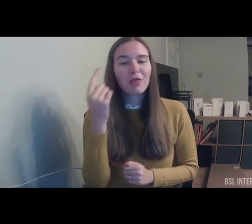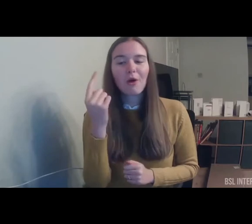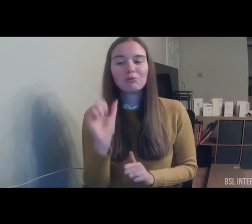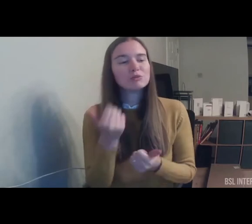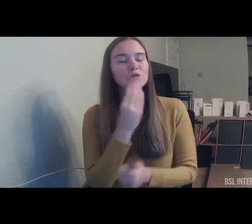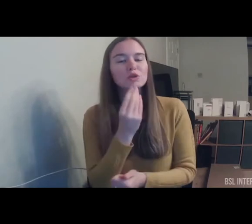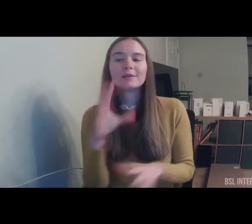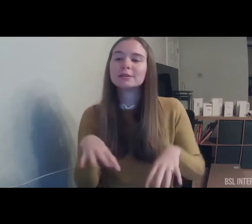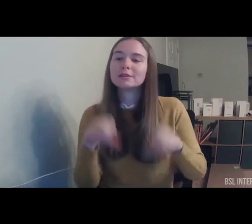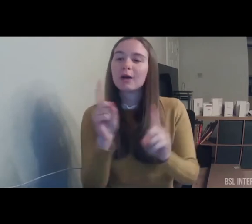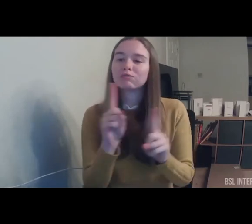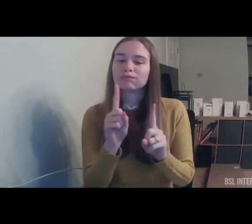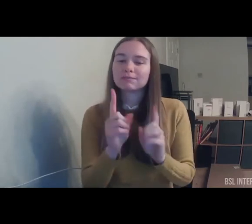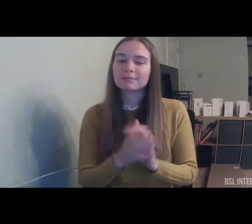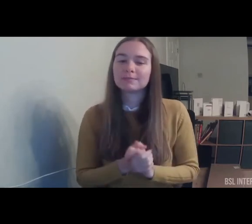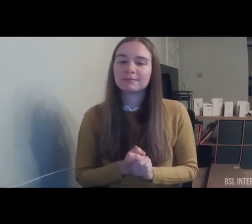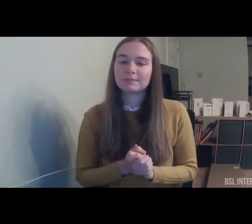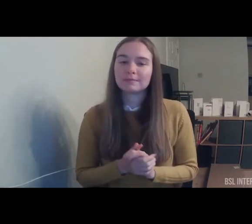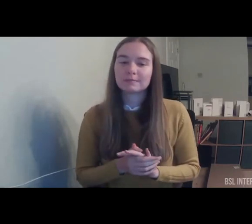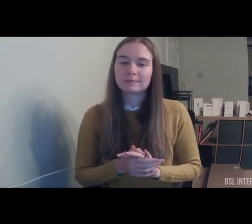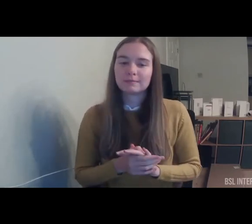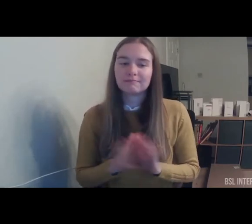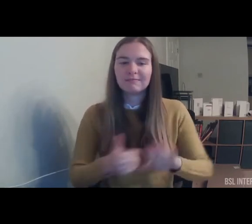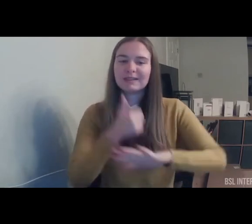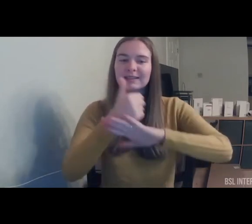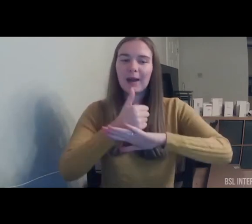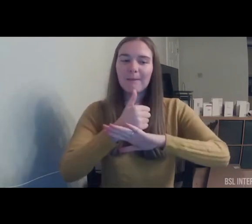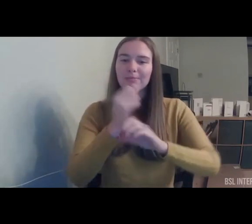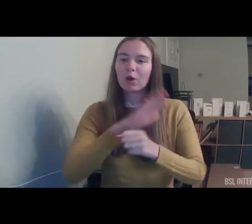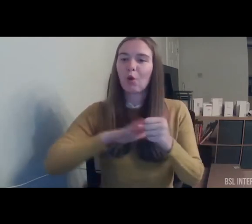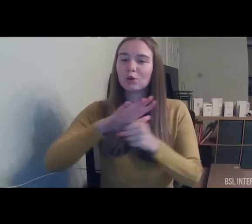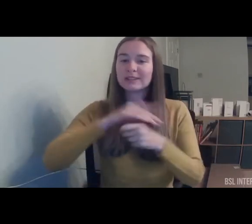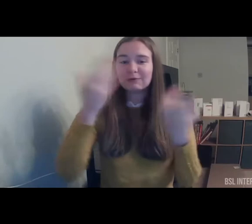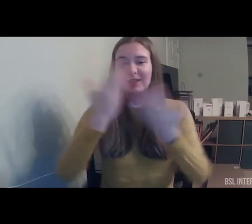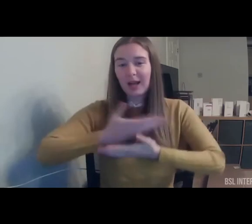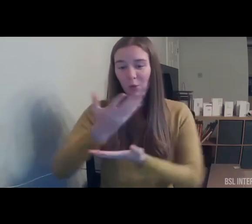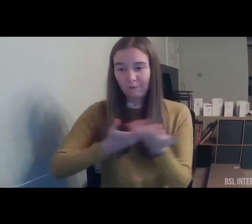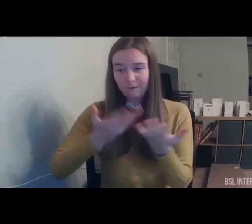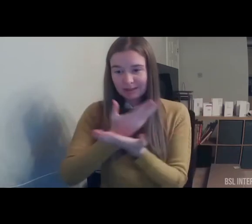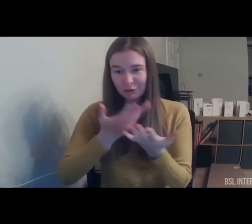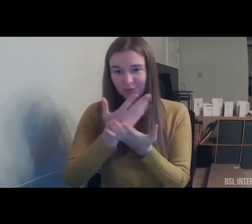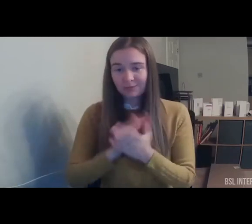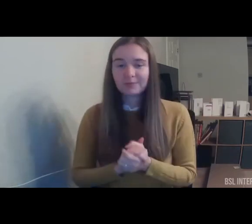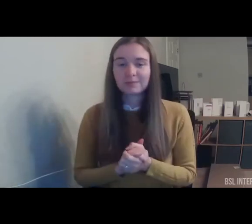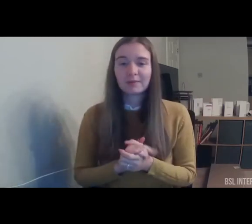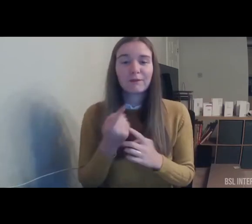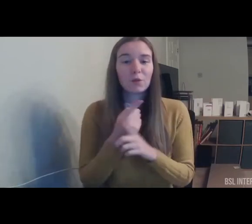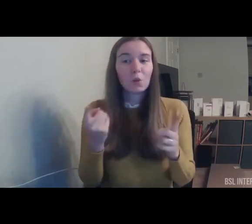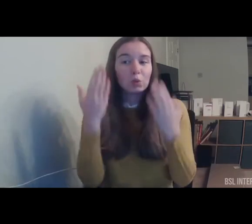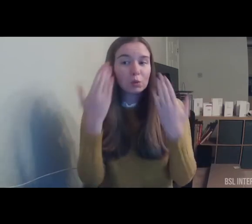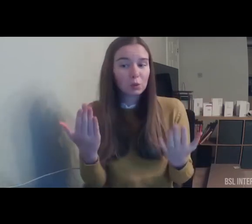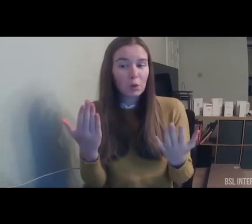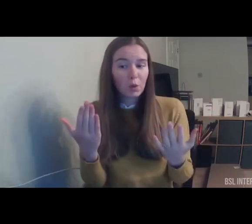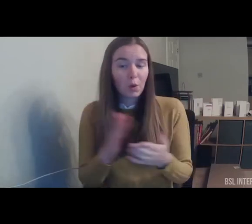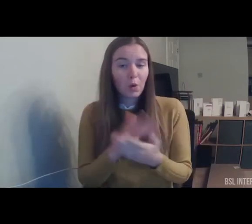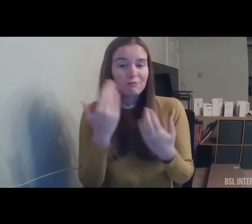to start this evening by setting the context for tonight's conversation and discussion. For those who don't know or who haven't